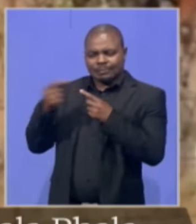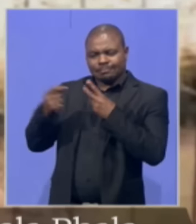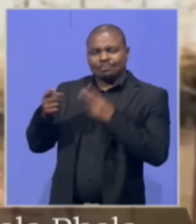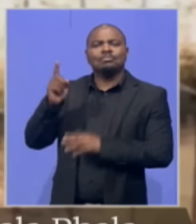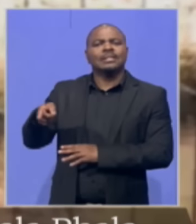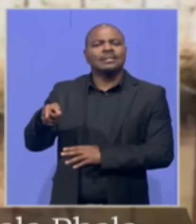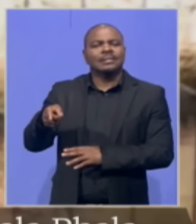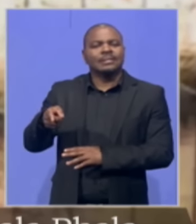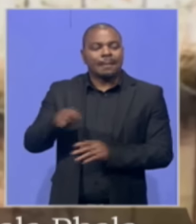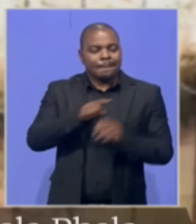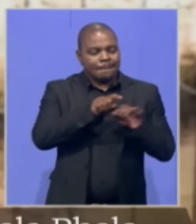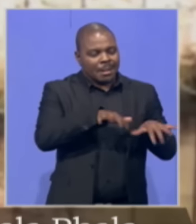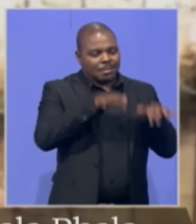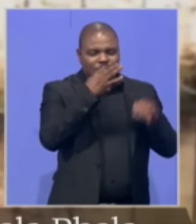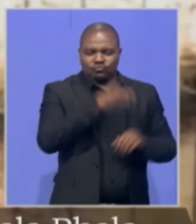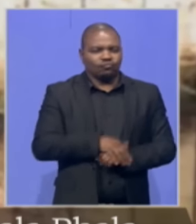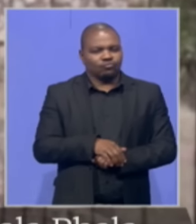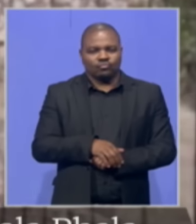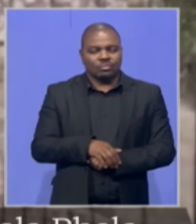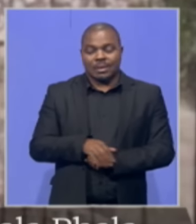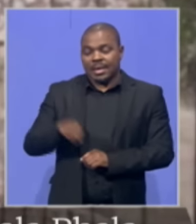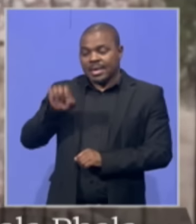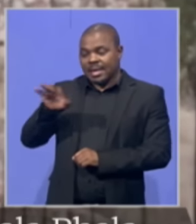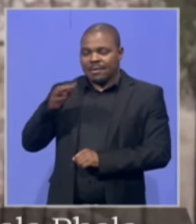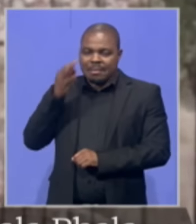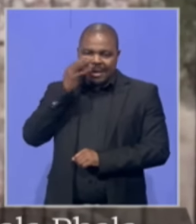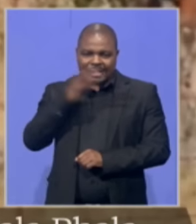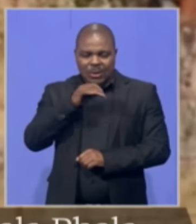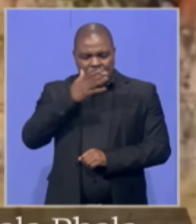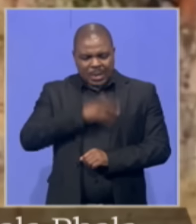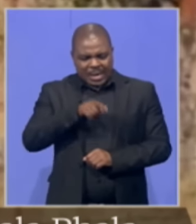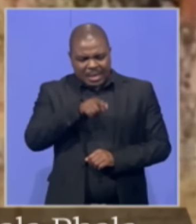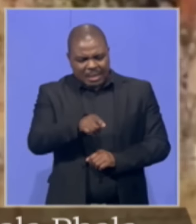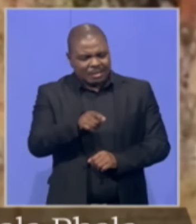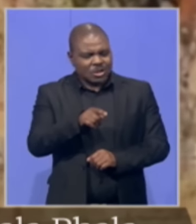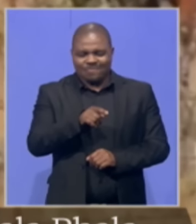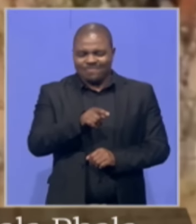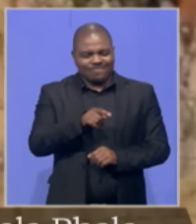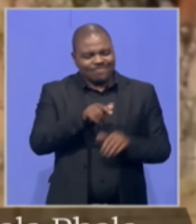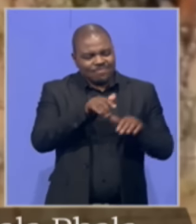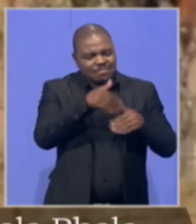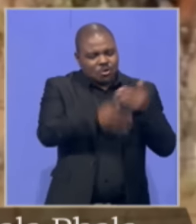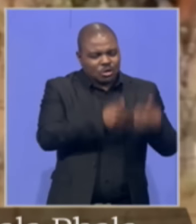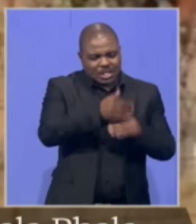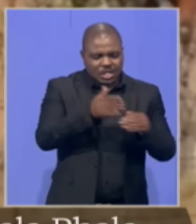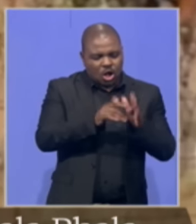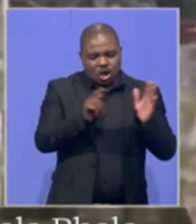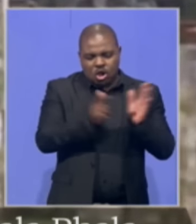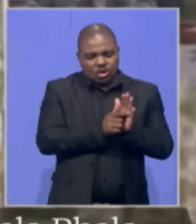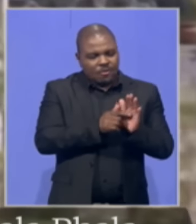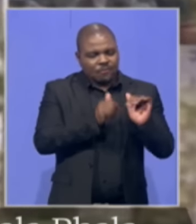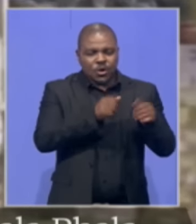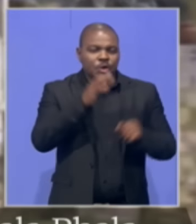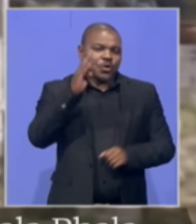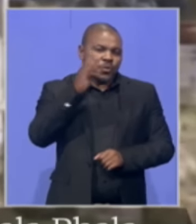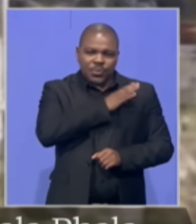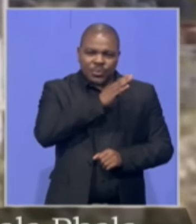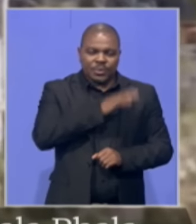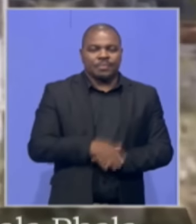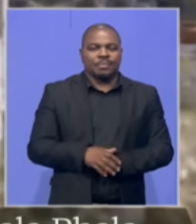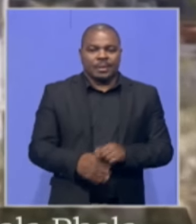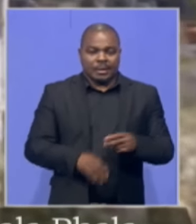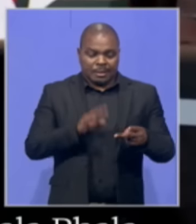EFF eo e batlang gore tshwetso eo e goelediwe jaaka gore ga e mo molaong e ne e sa kgone go ikarabela go kgotlatshekelo go tla